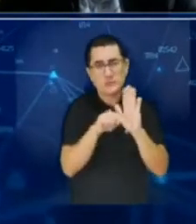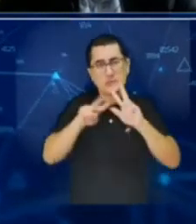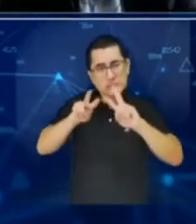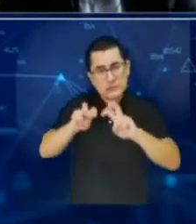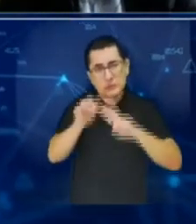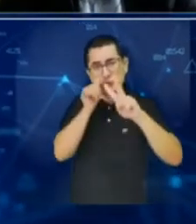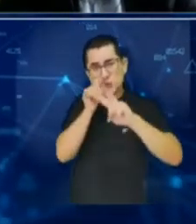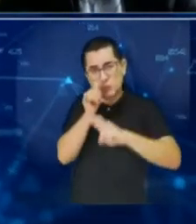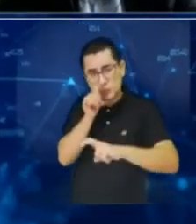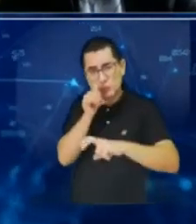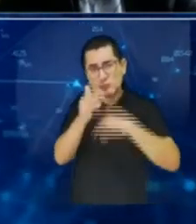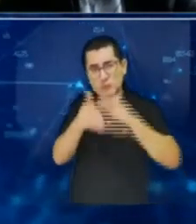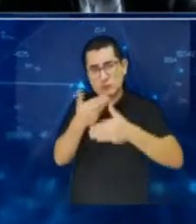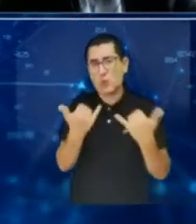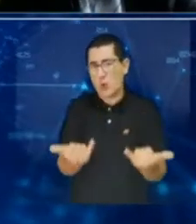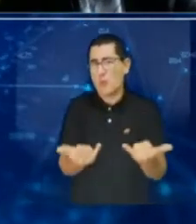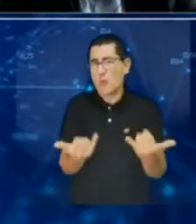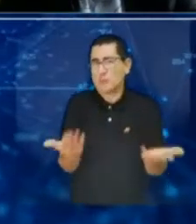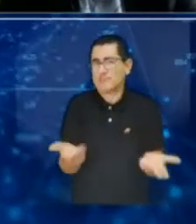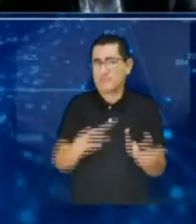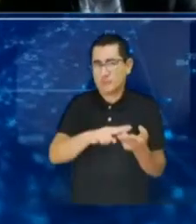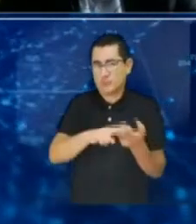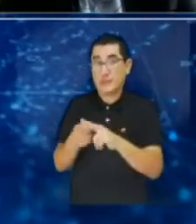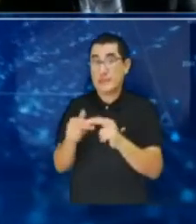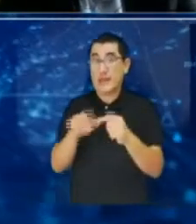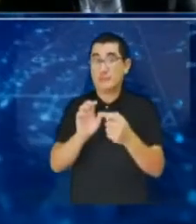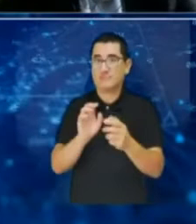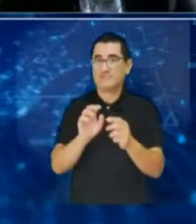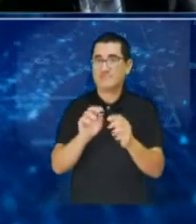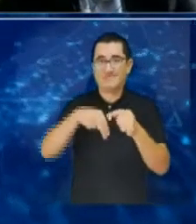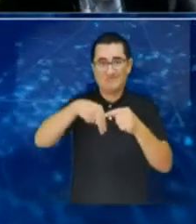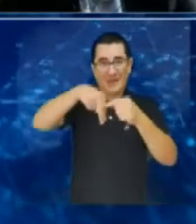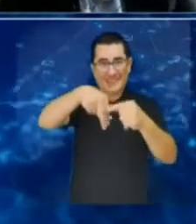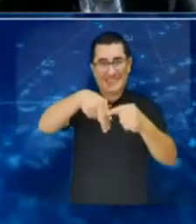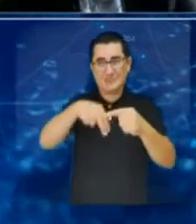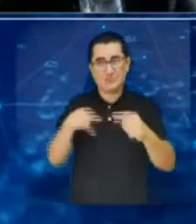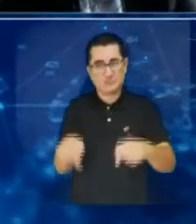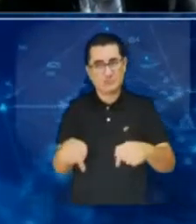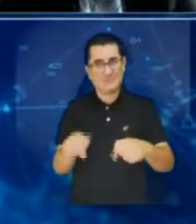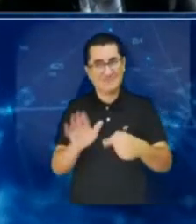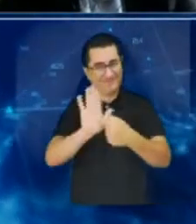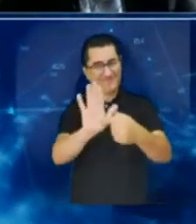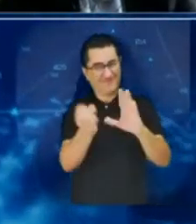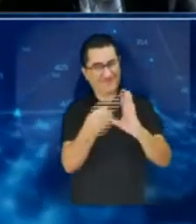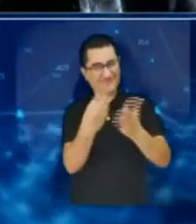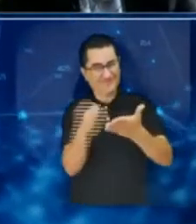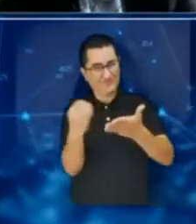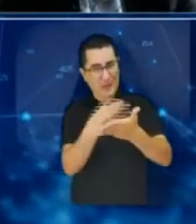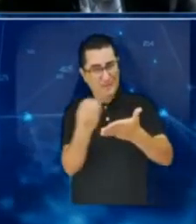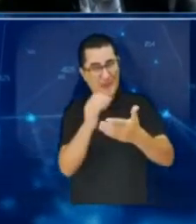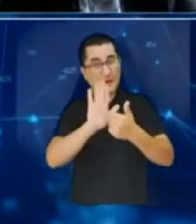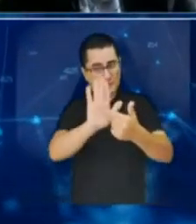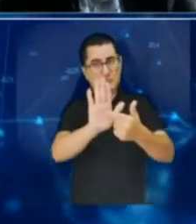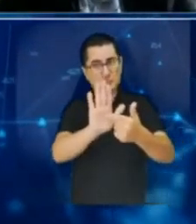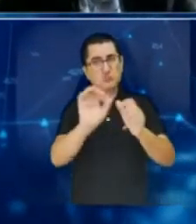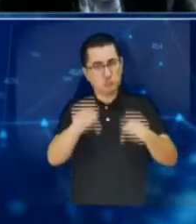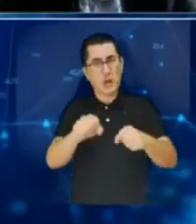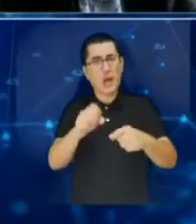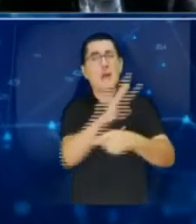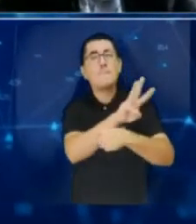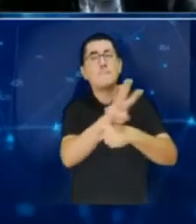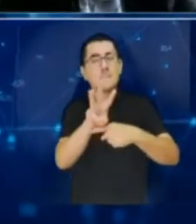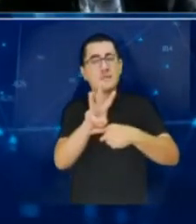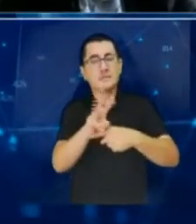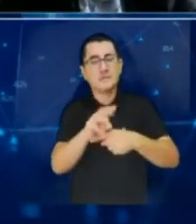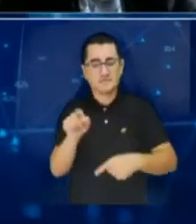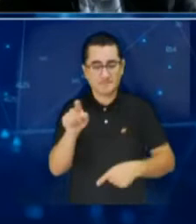and of course, considering the studies being conducted for that purpose, this will be a information is available